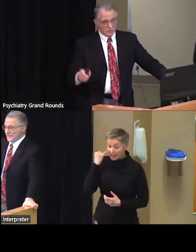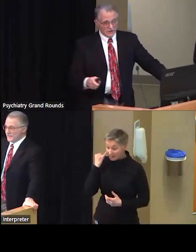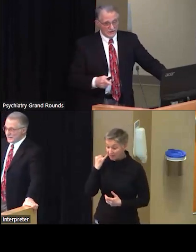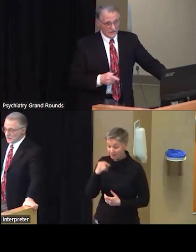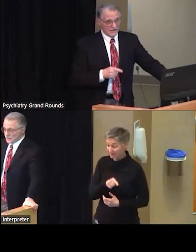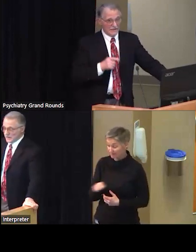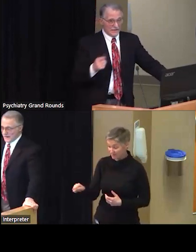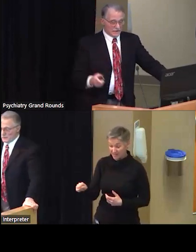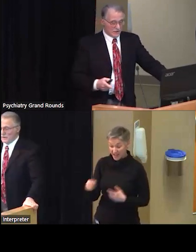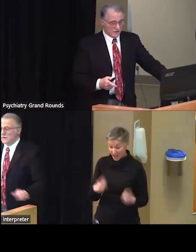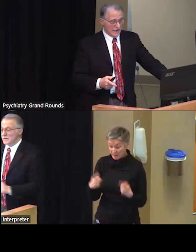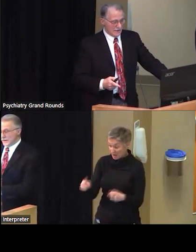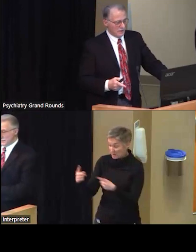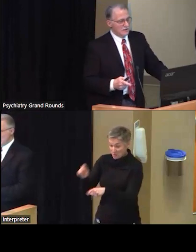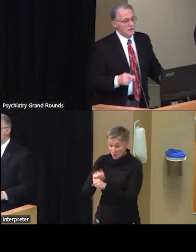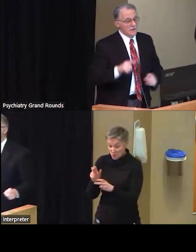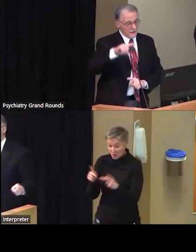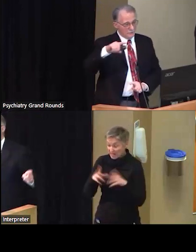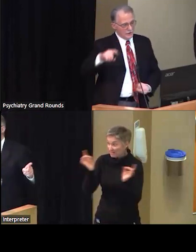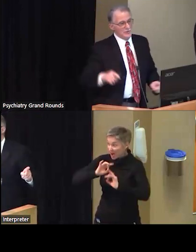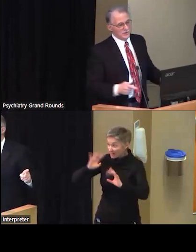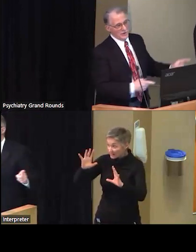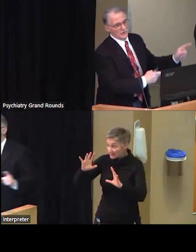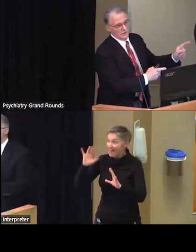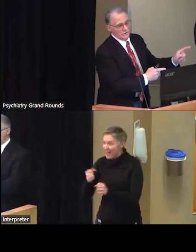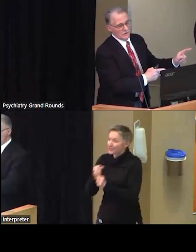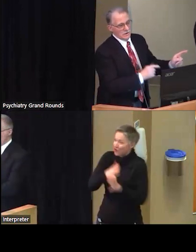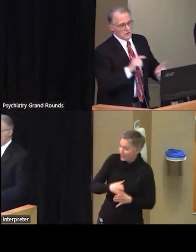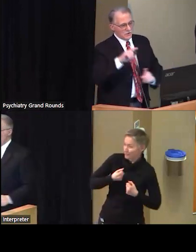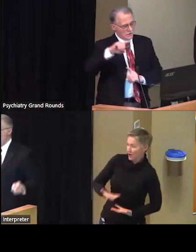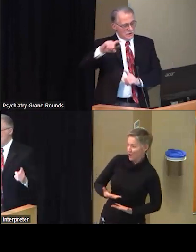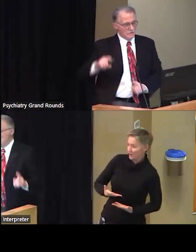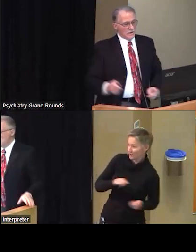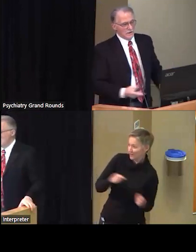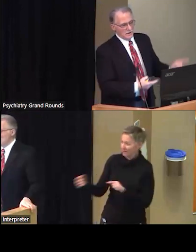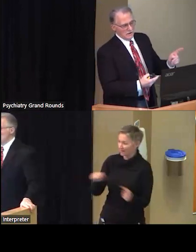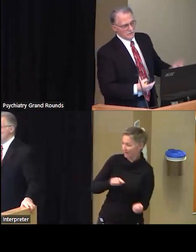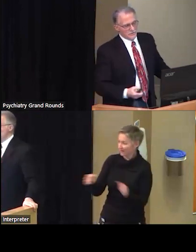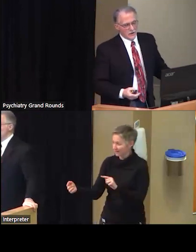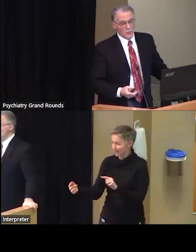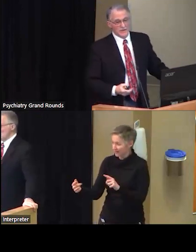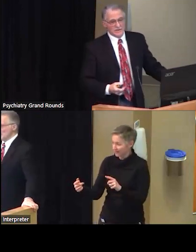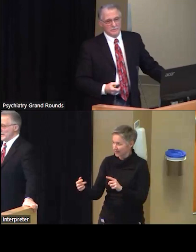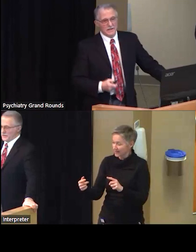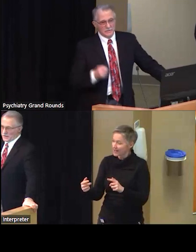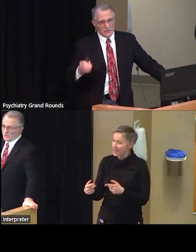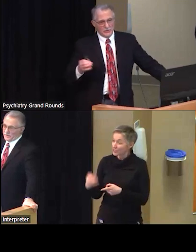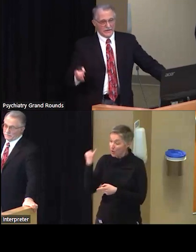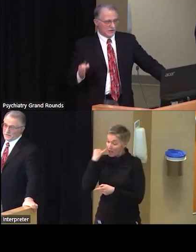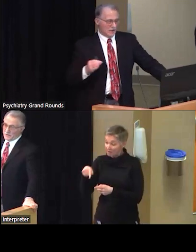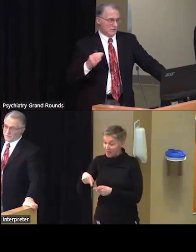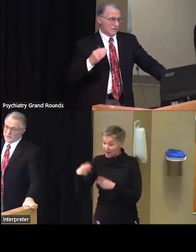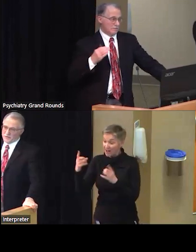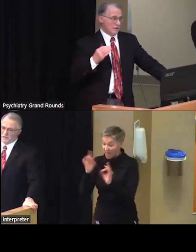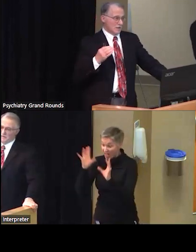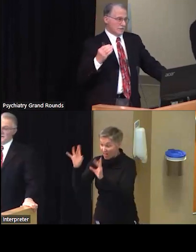lots of workplace violence events happen, that burns you out. So there's a risk of becoming more burned